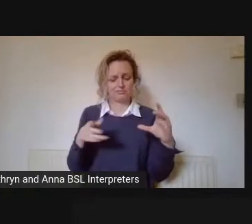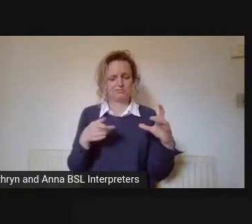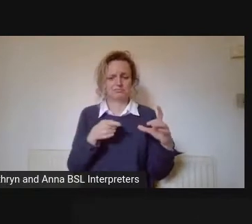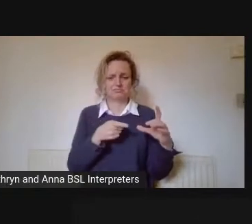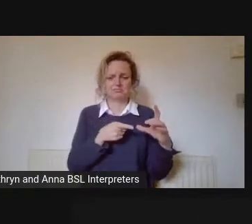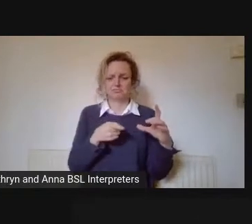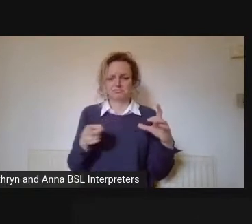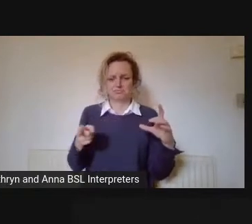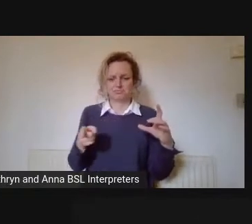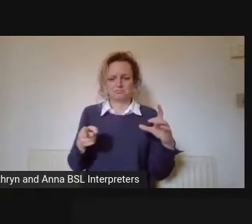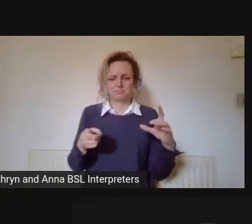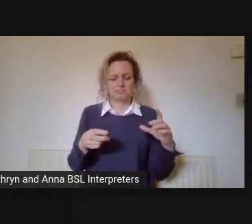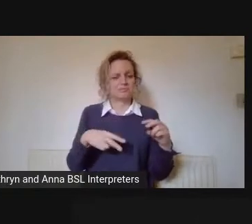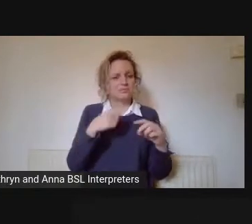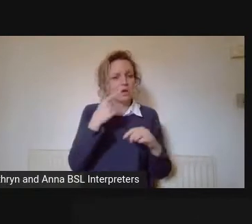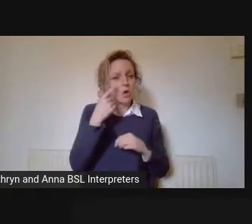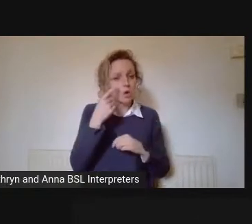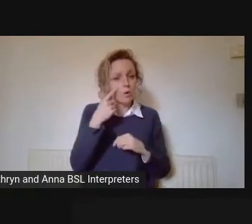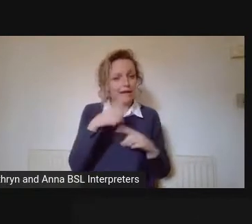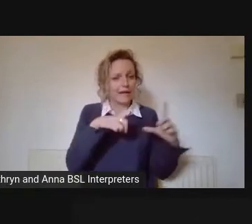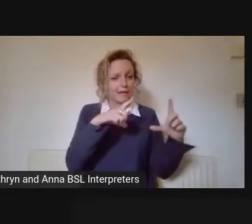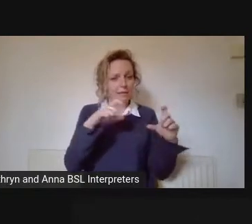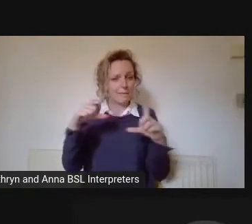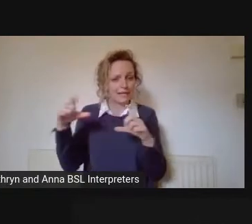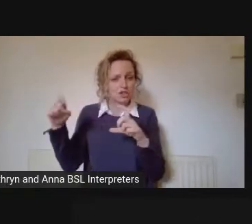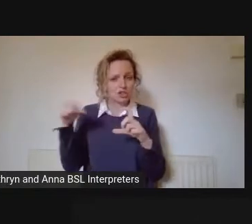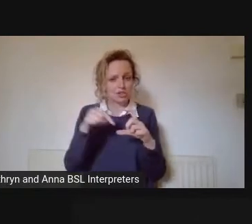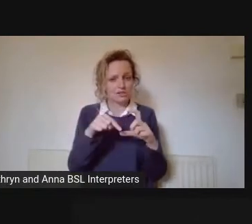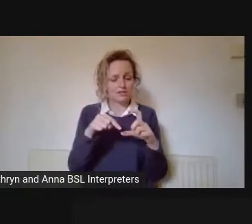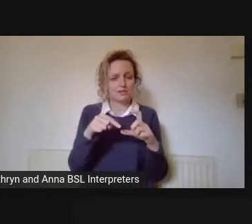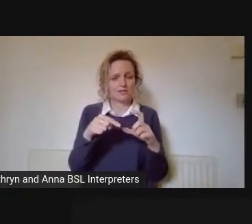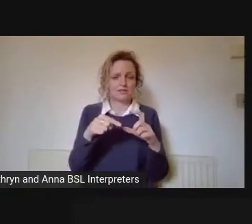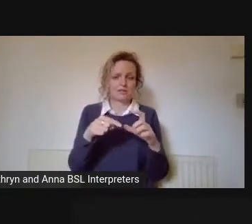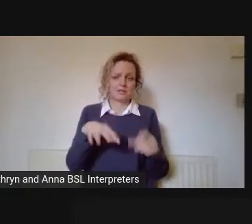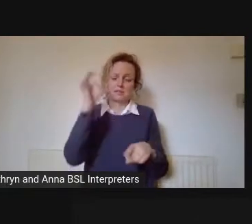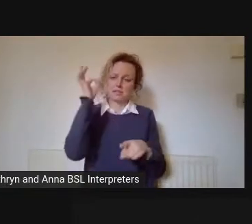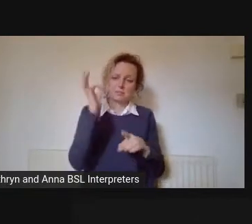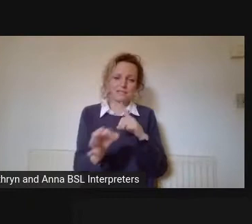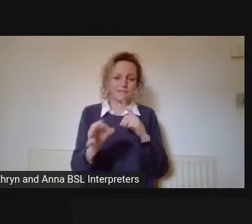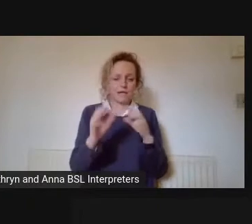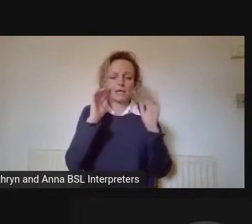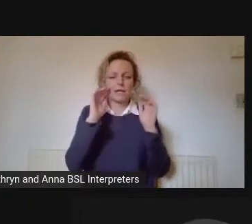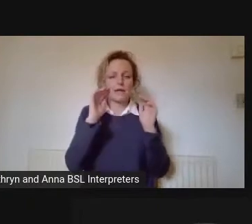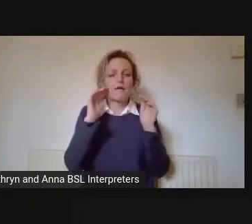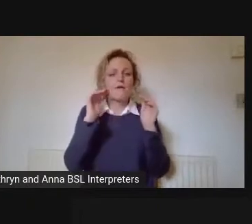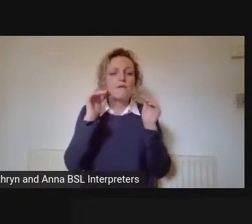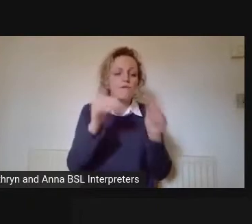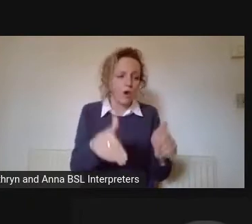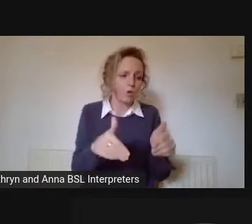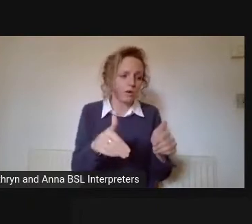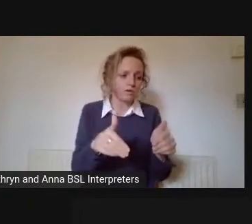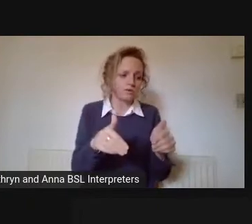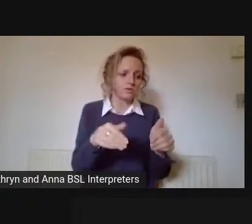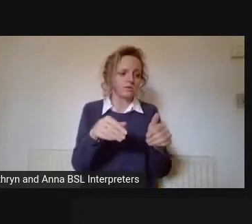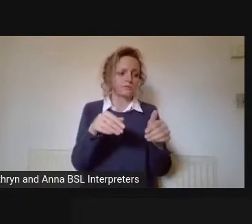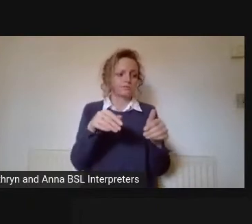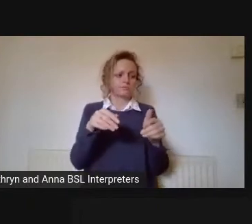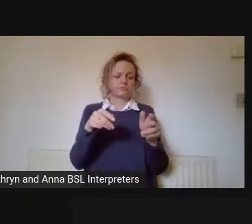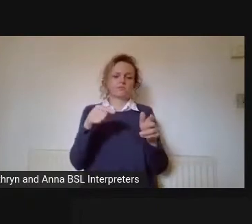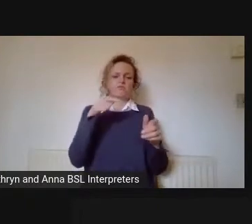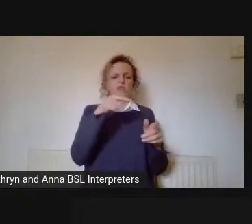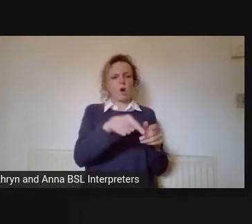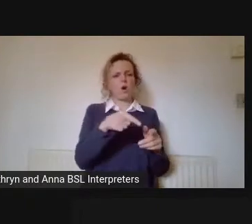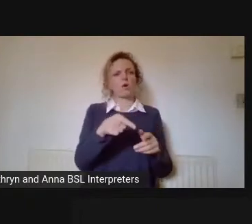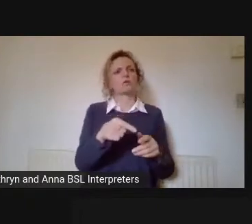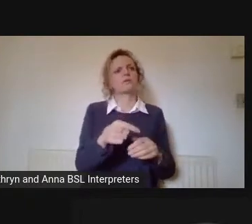how, in this case specifically, aerial fumigation, which is a form of violence, was perpetuated